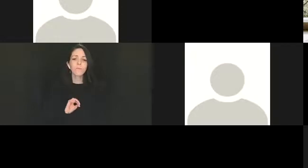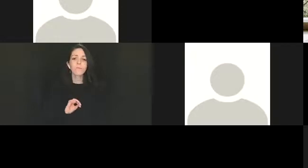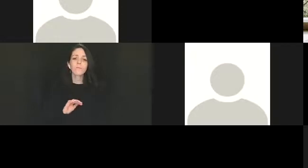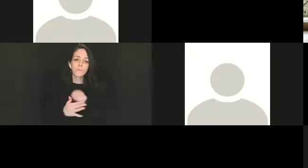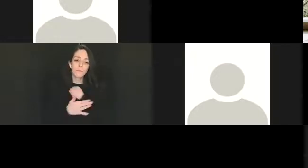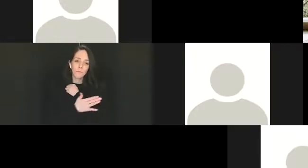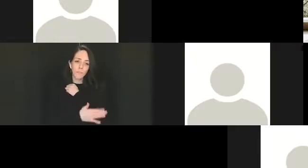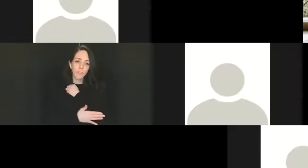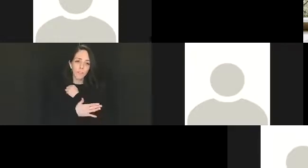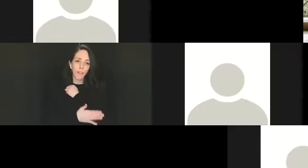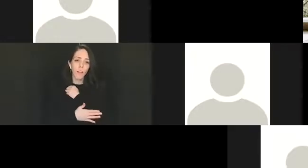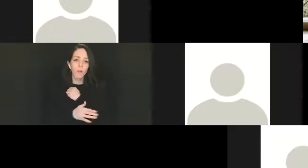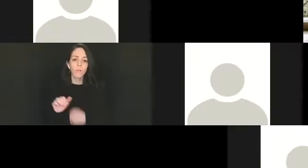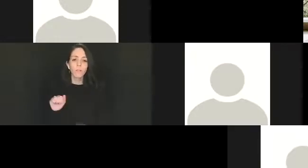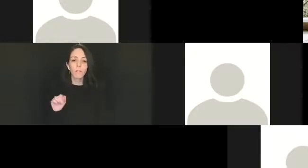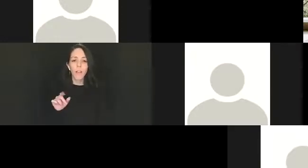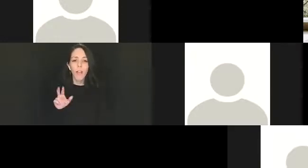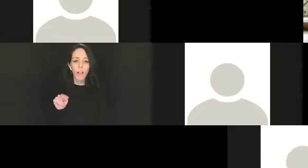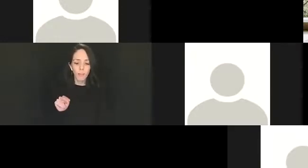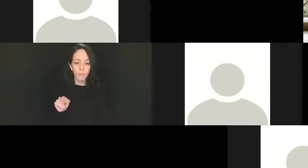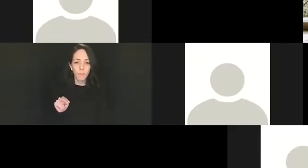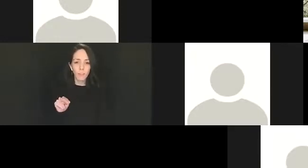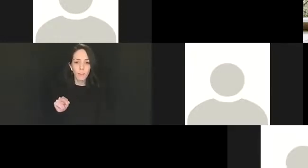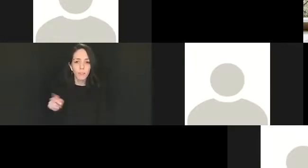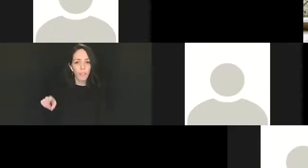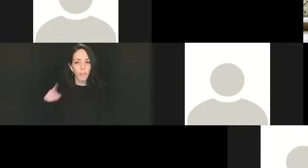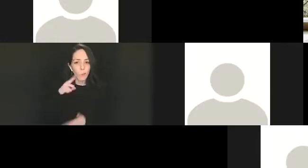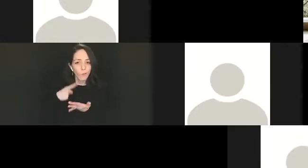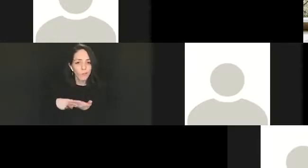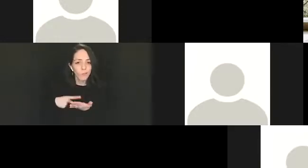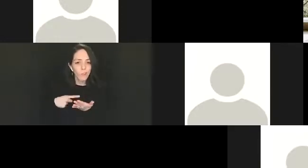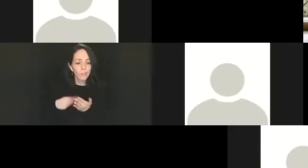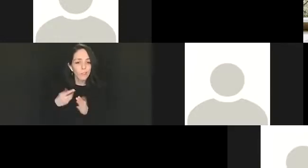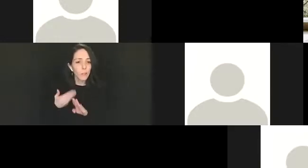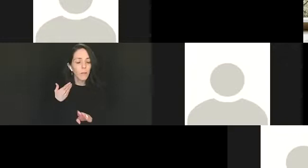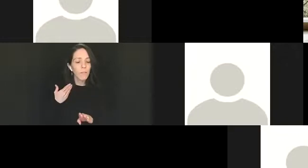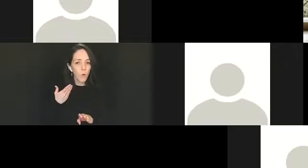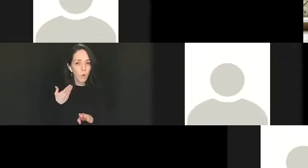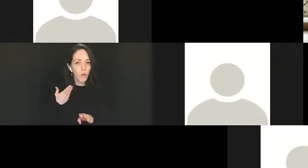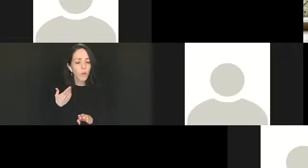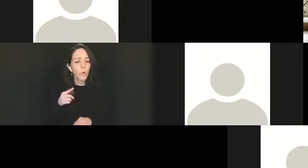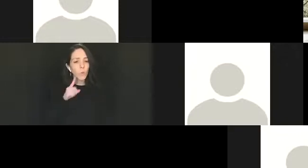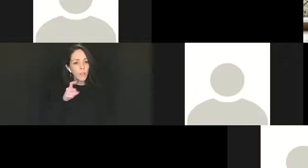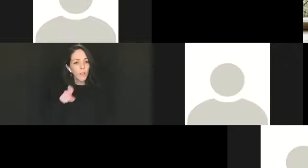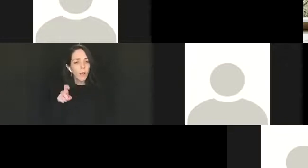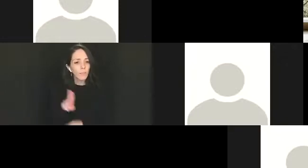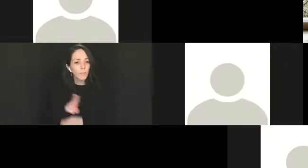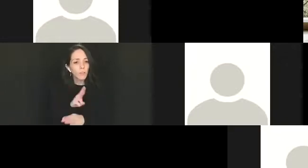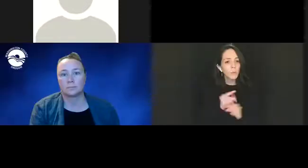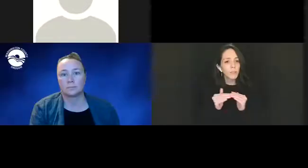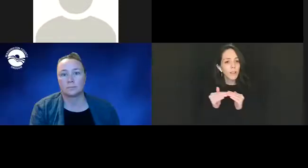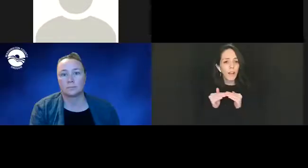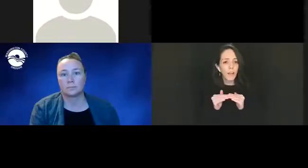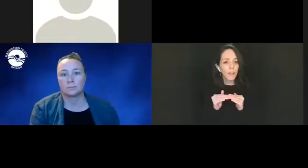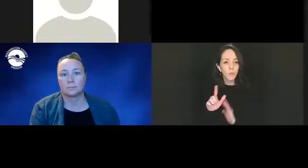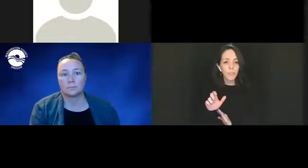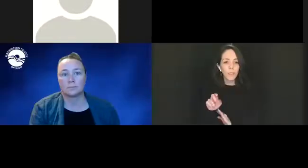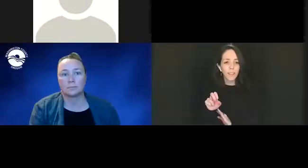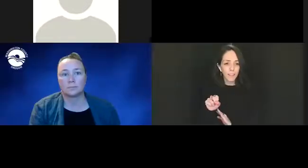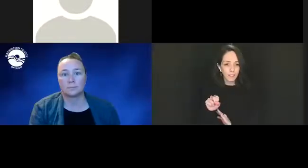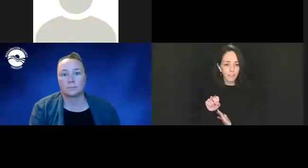and Latricia, the equity officer, were talking about earlier, is really using the equity lens in our budgeting